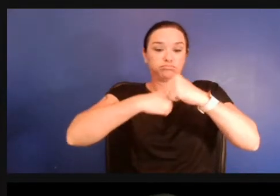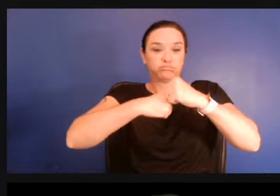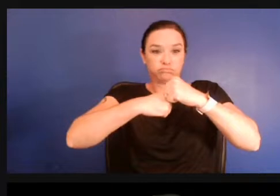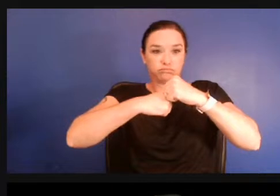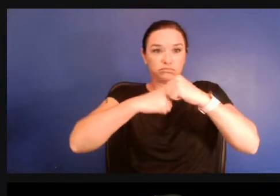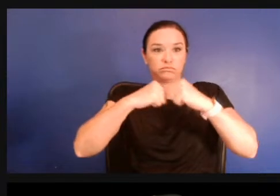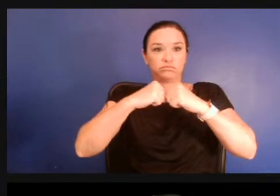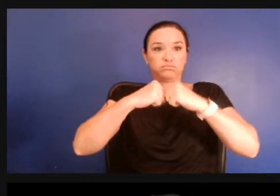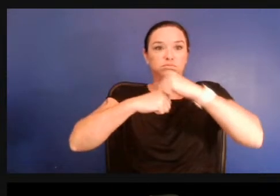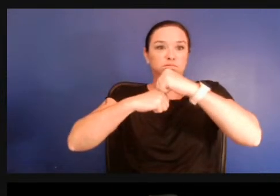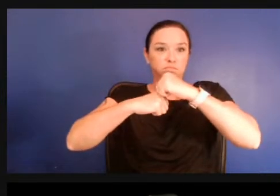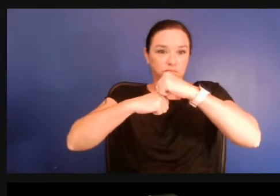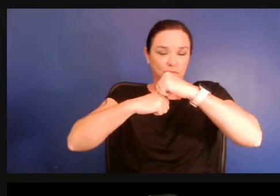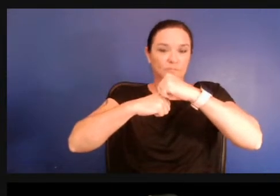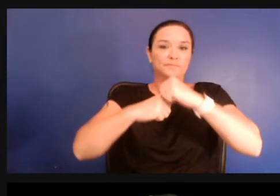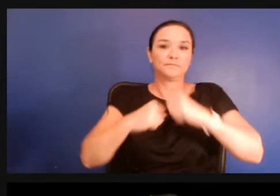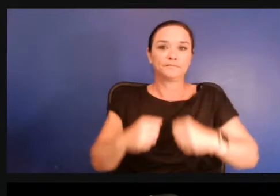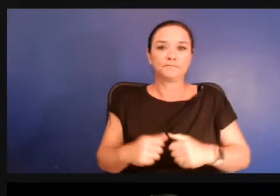over the other one.